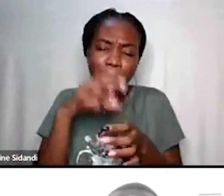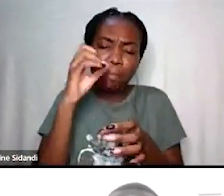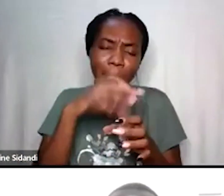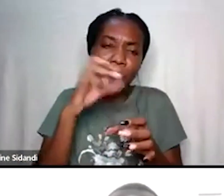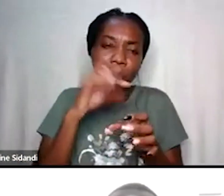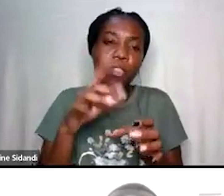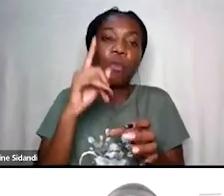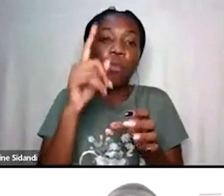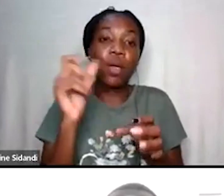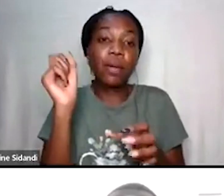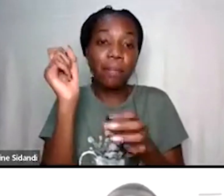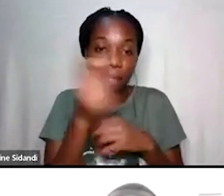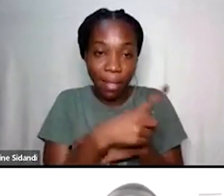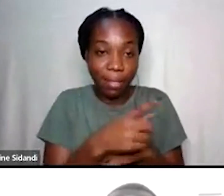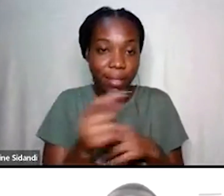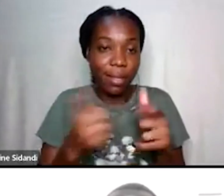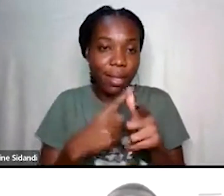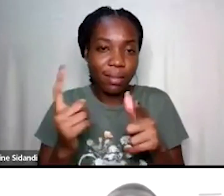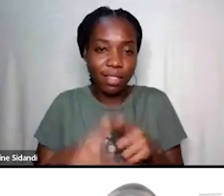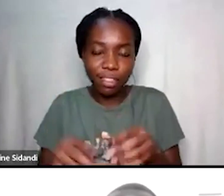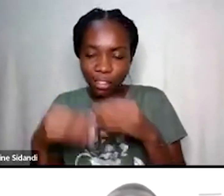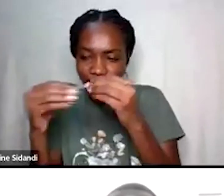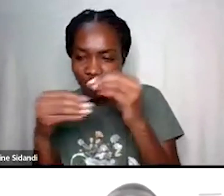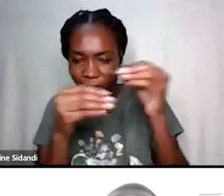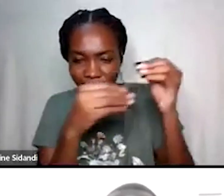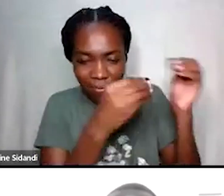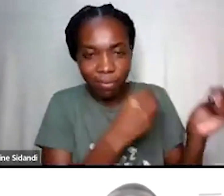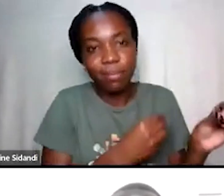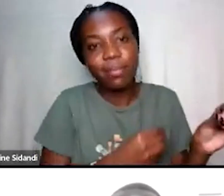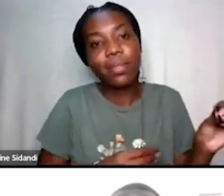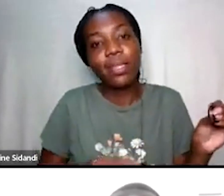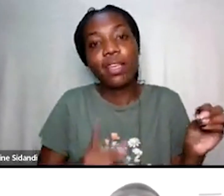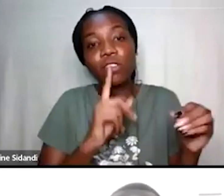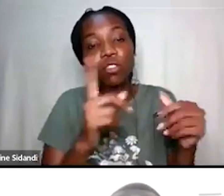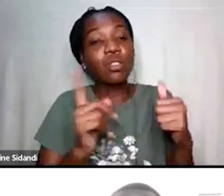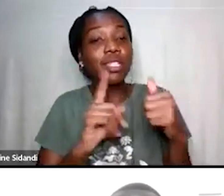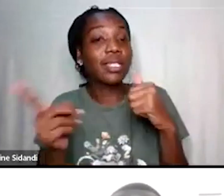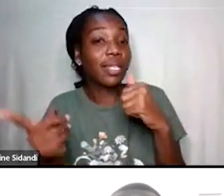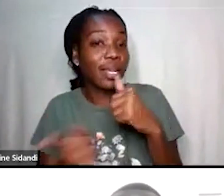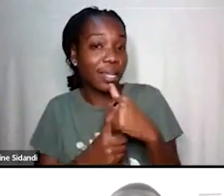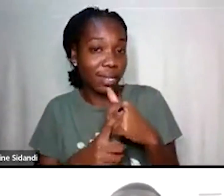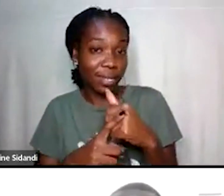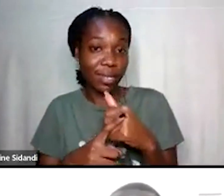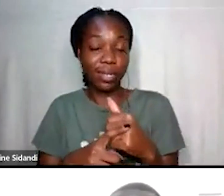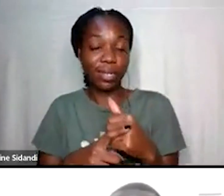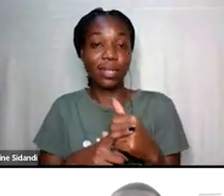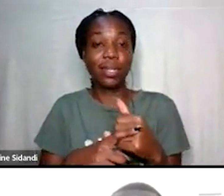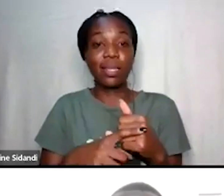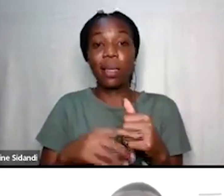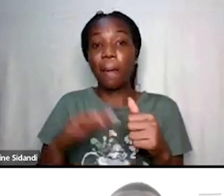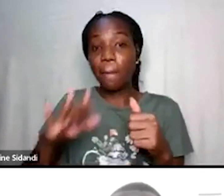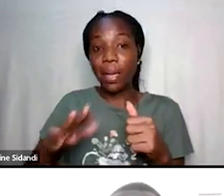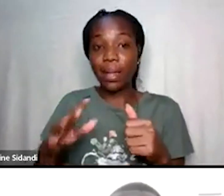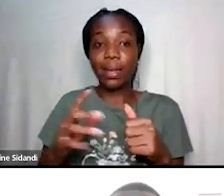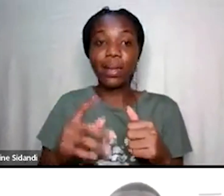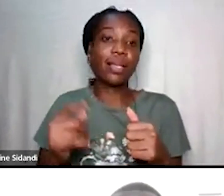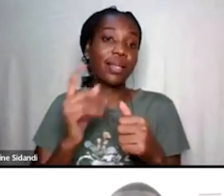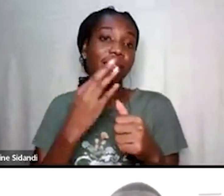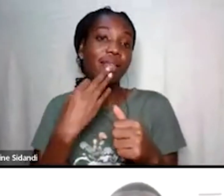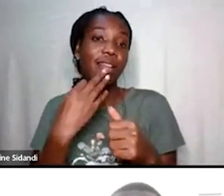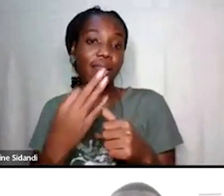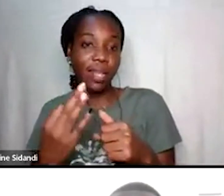people, the other one to another, then the third to another. So the 600 shillings, of course, the balance is 300 goes to me and the